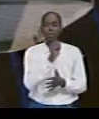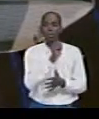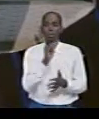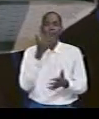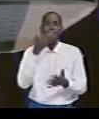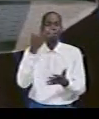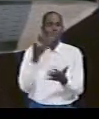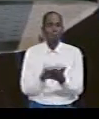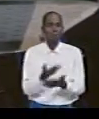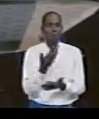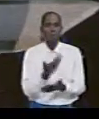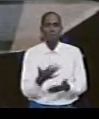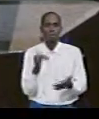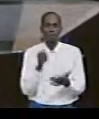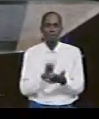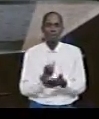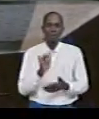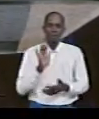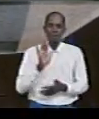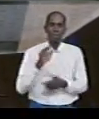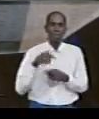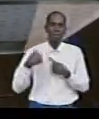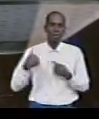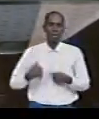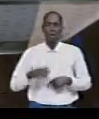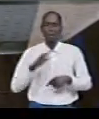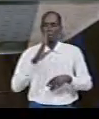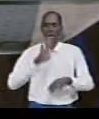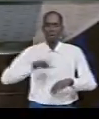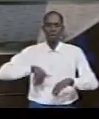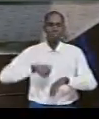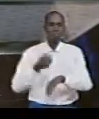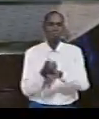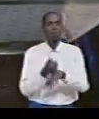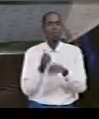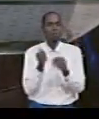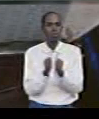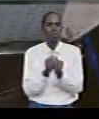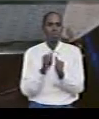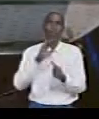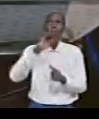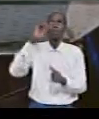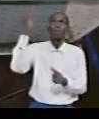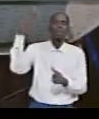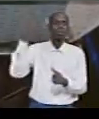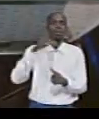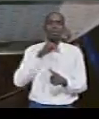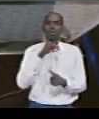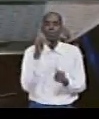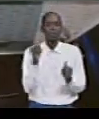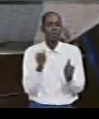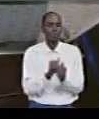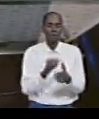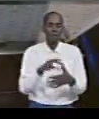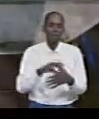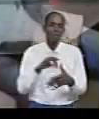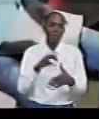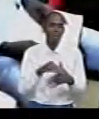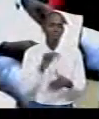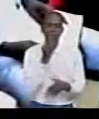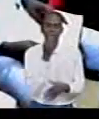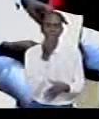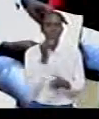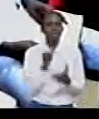the heart be established with grace, not with meats, which have not profited